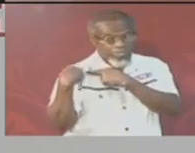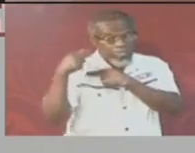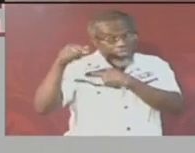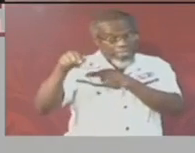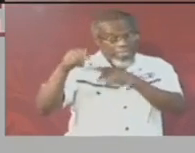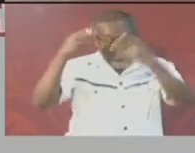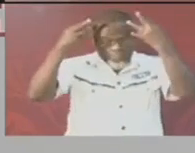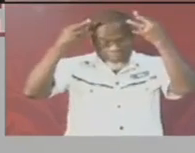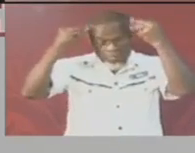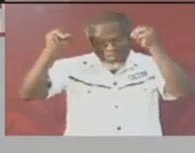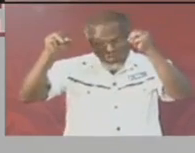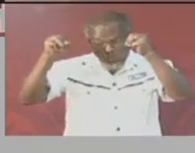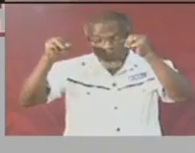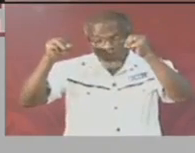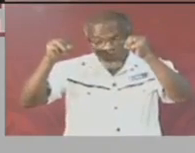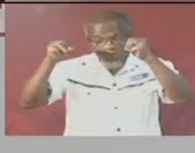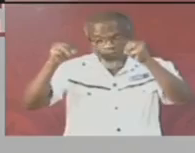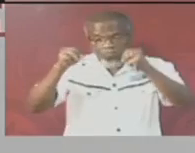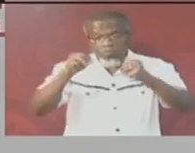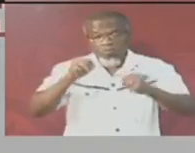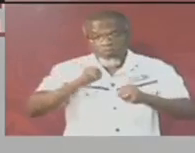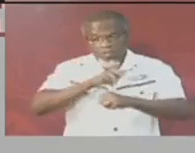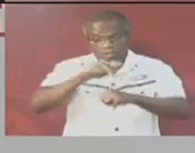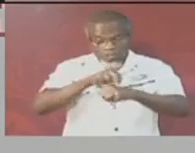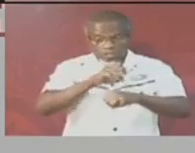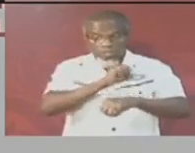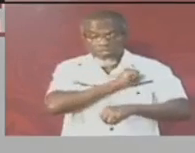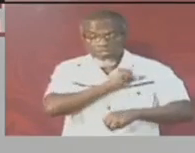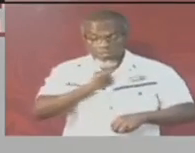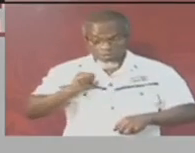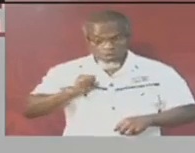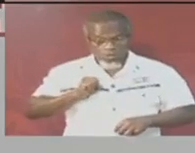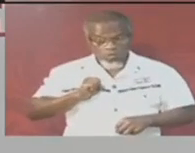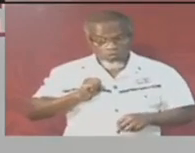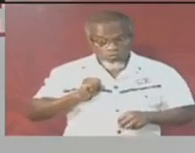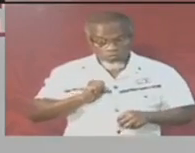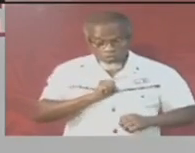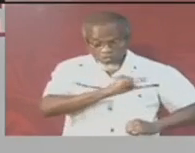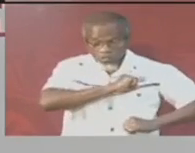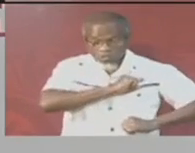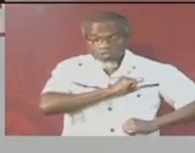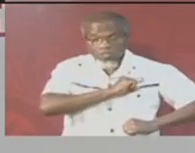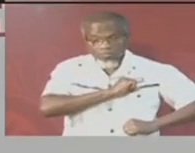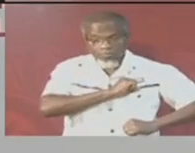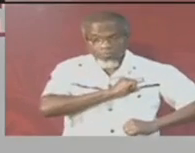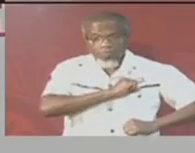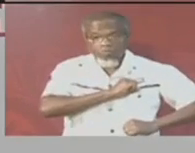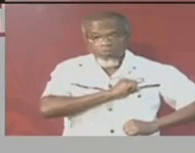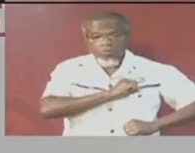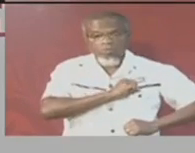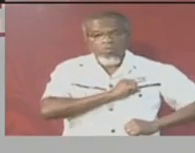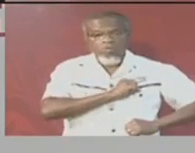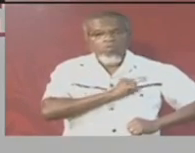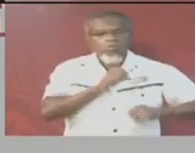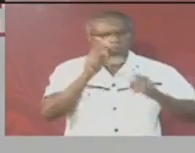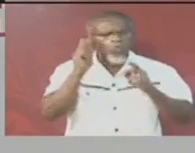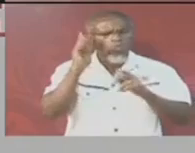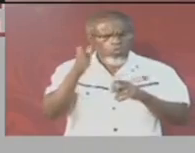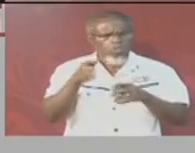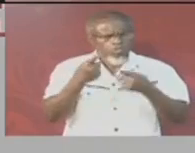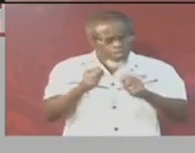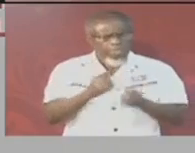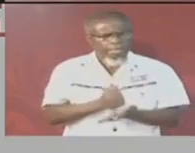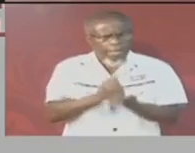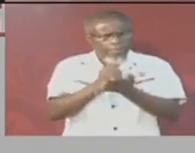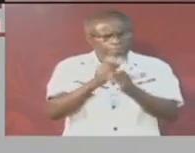at it with a keen eye on trying to bring relief to those who are affected by virtue of being